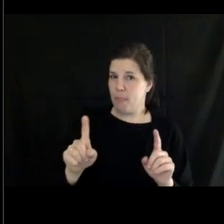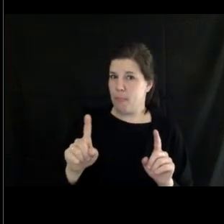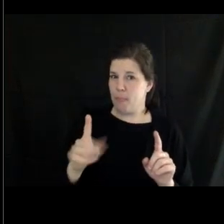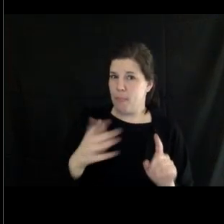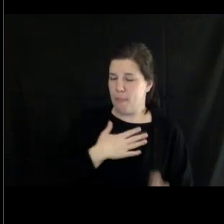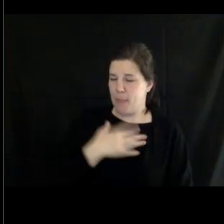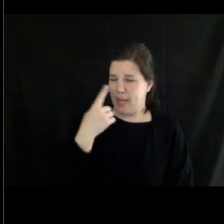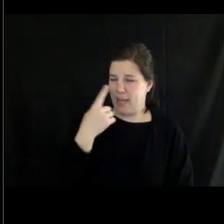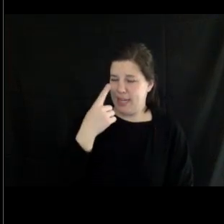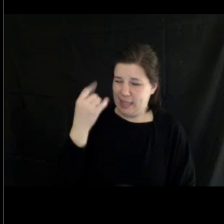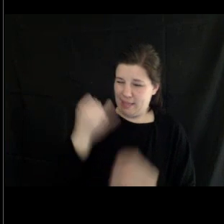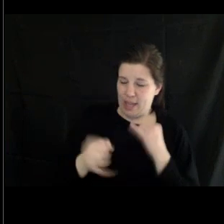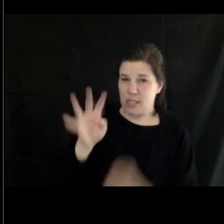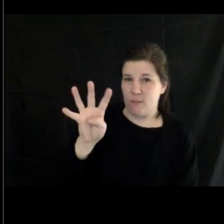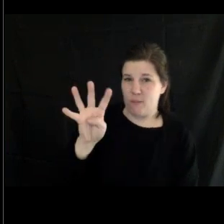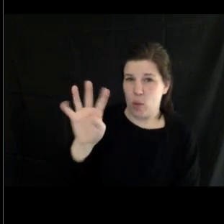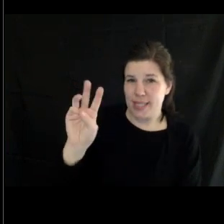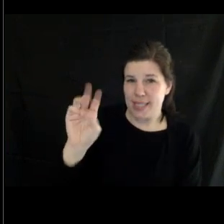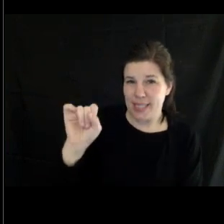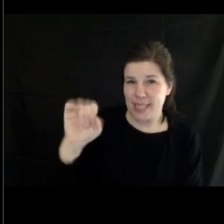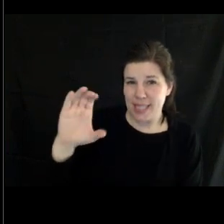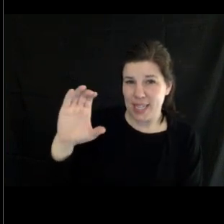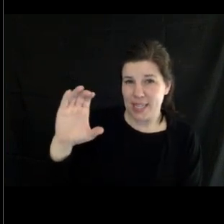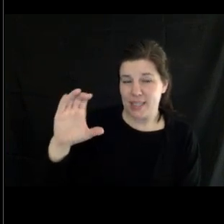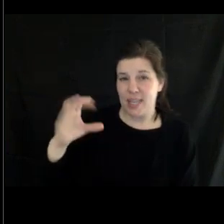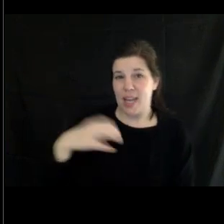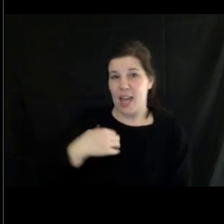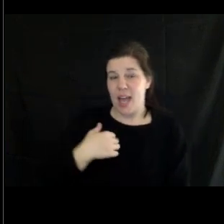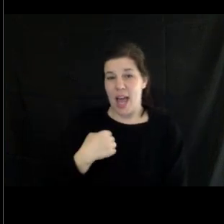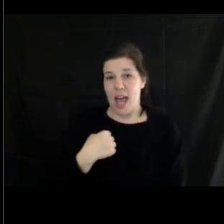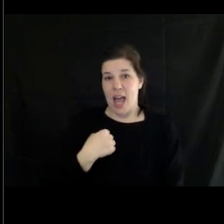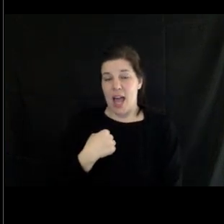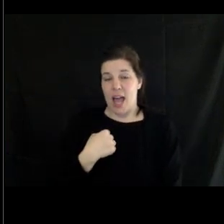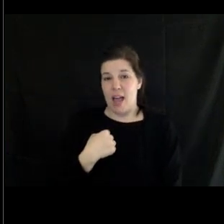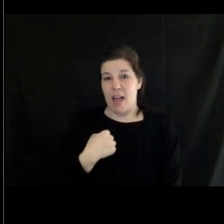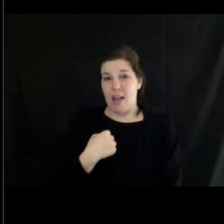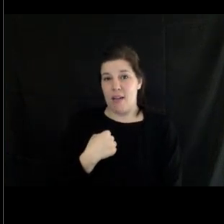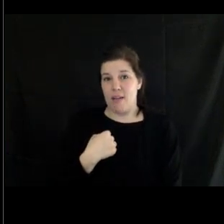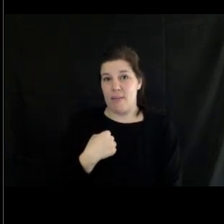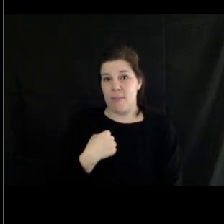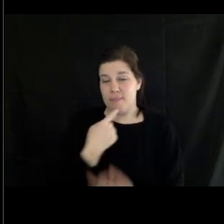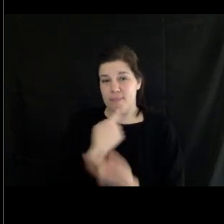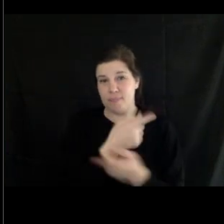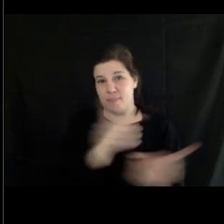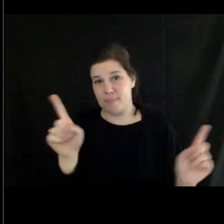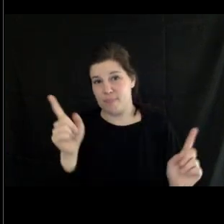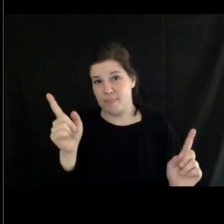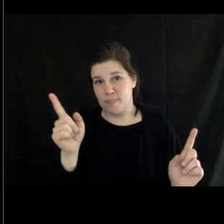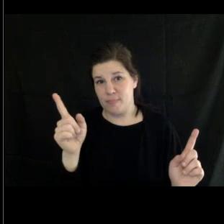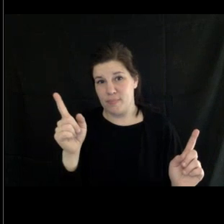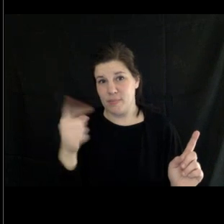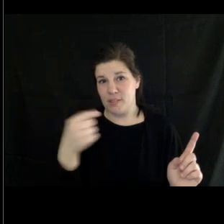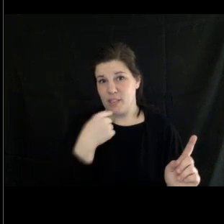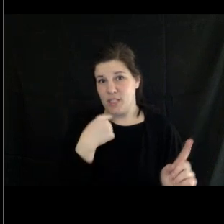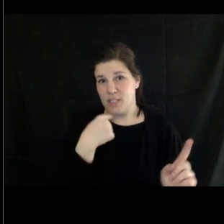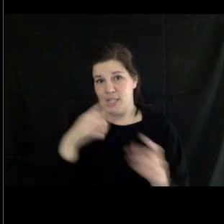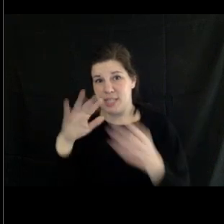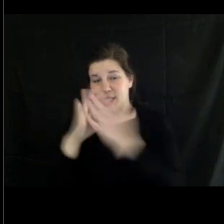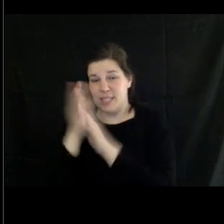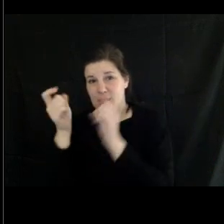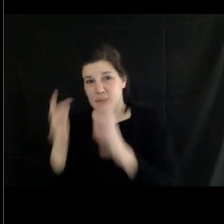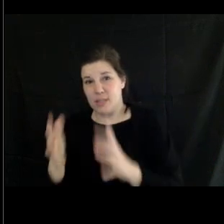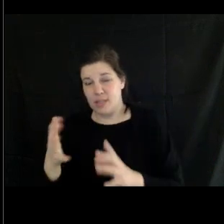seconds, I outed the sitting interim city manager at the last meeting, and I told him I've